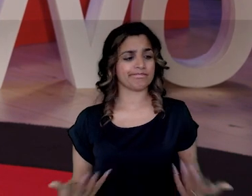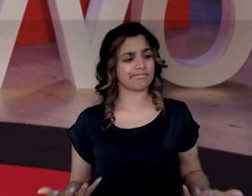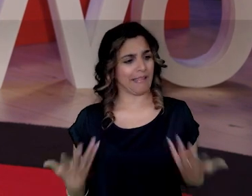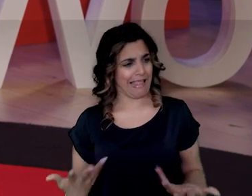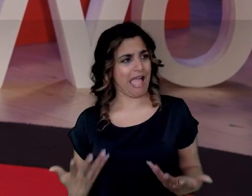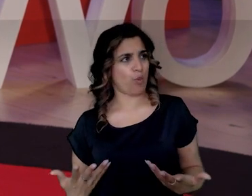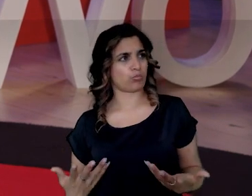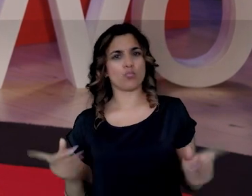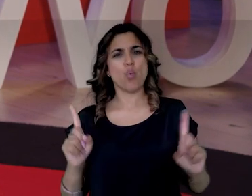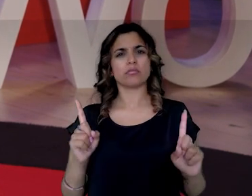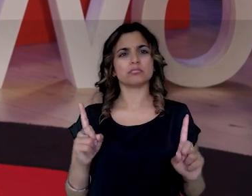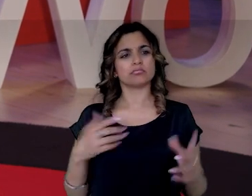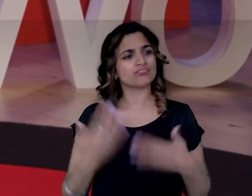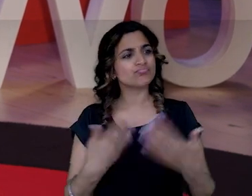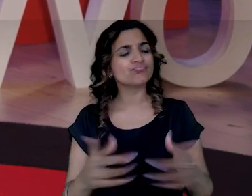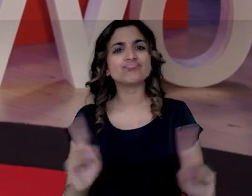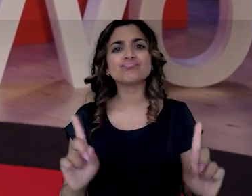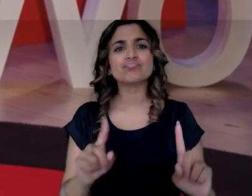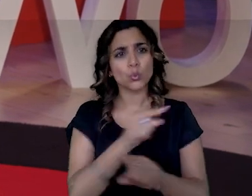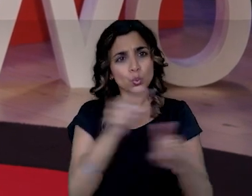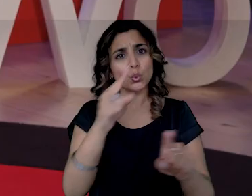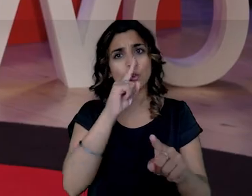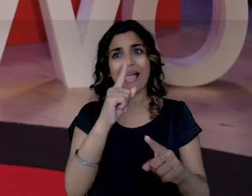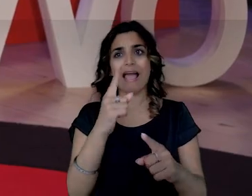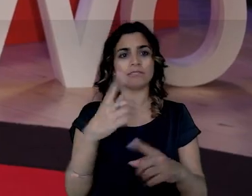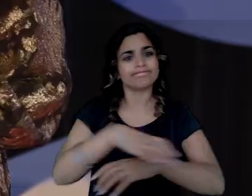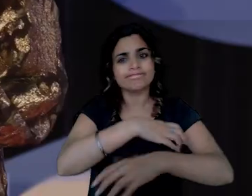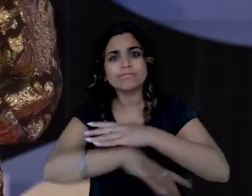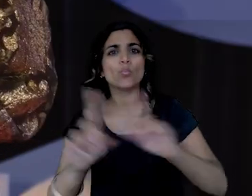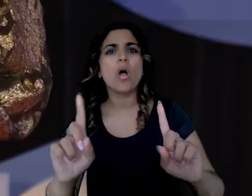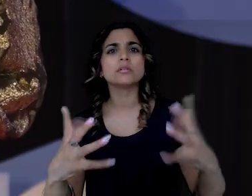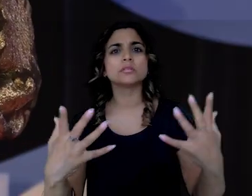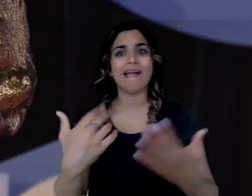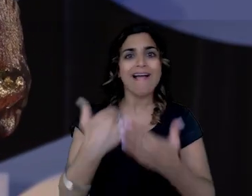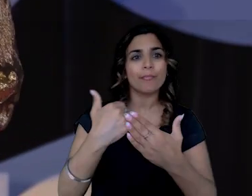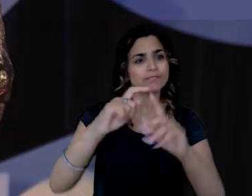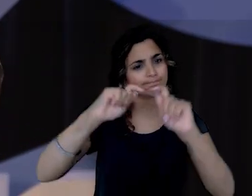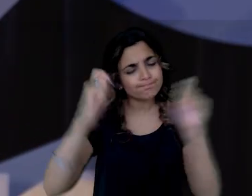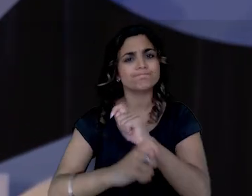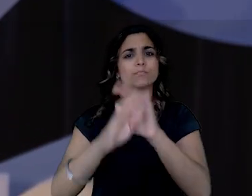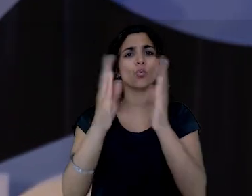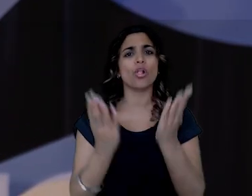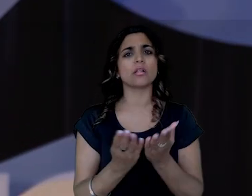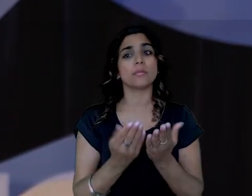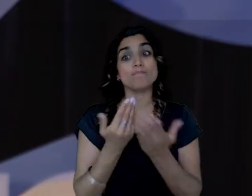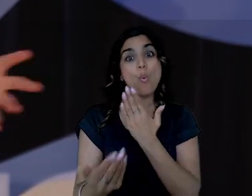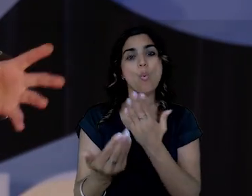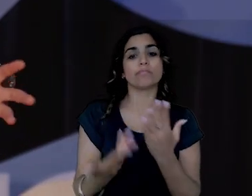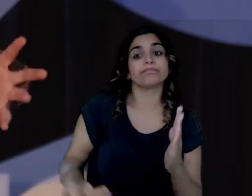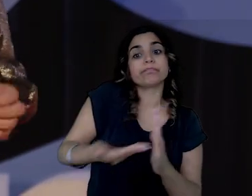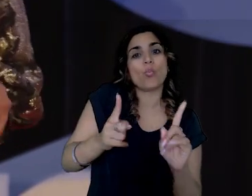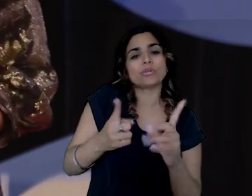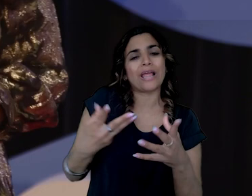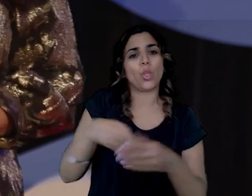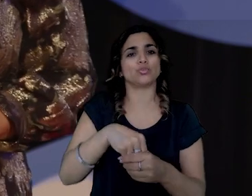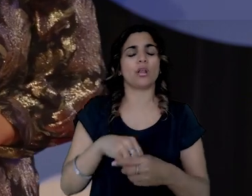so what now what can you do to help change the world and make it more inclusive well one of the